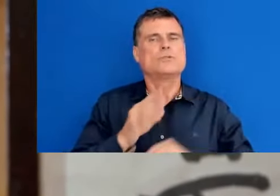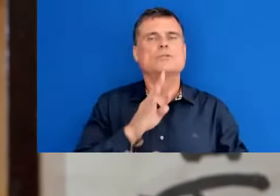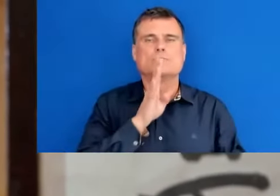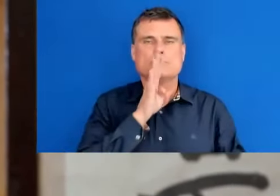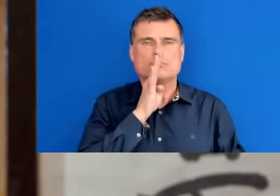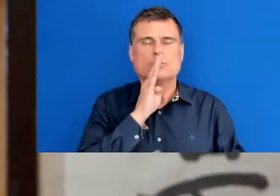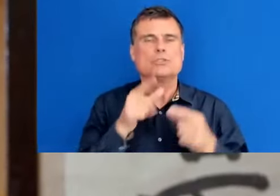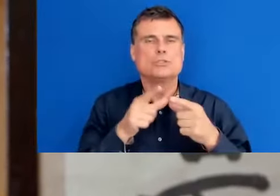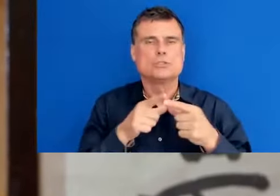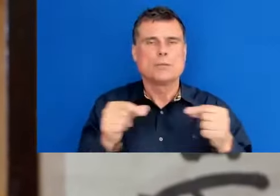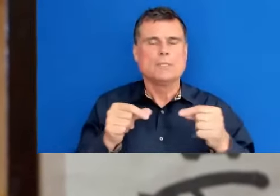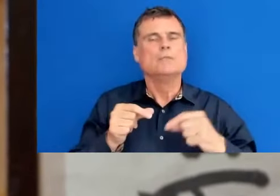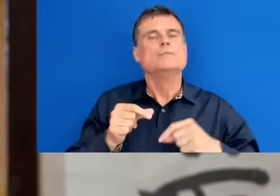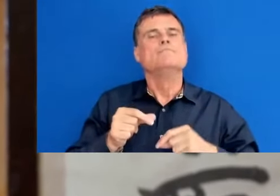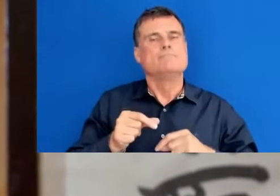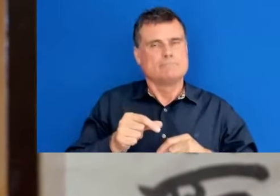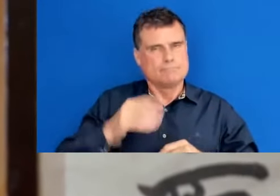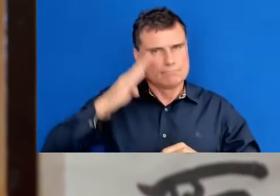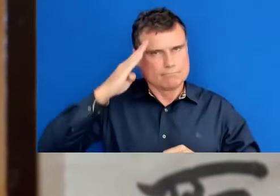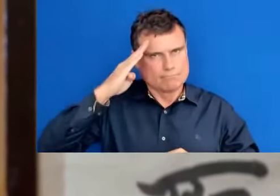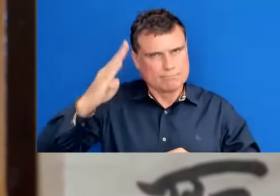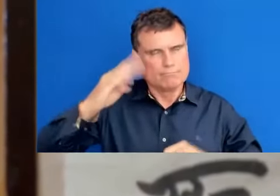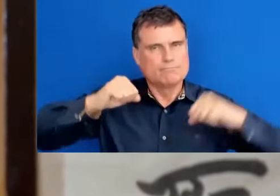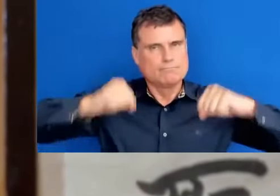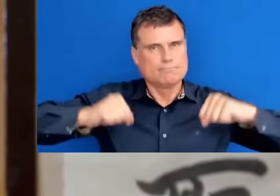Horgan, BC, Shicho.